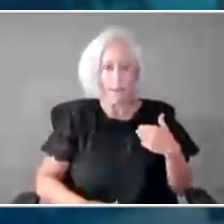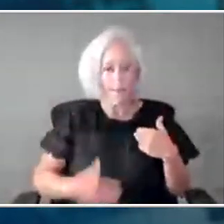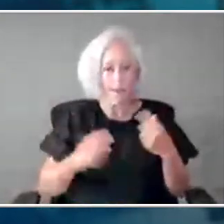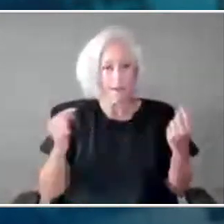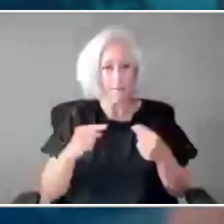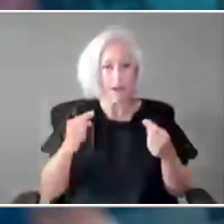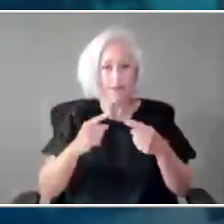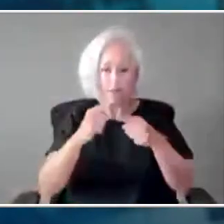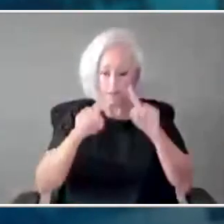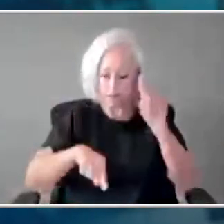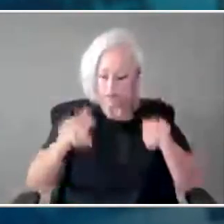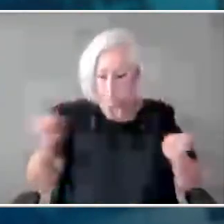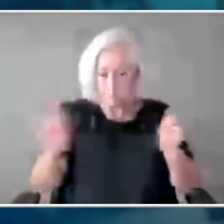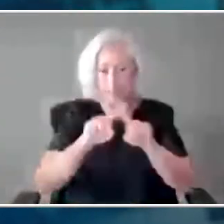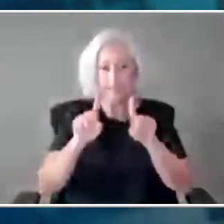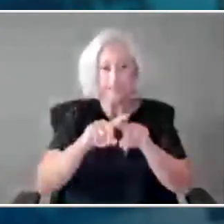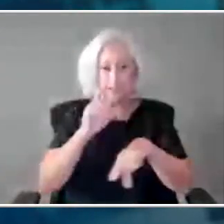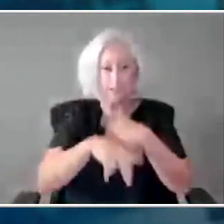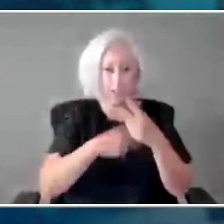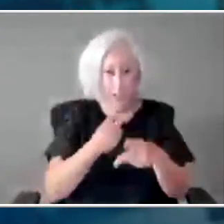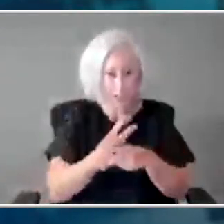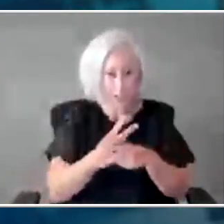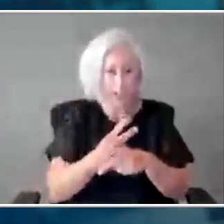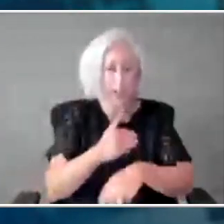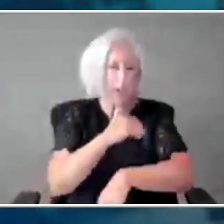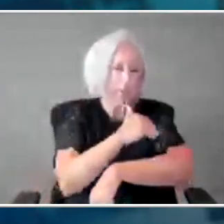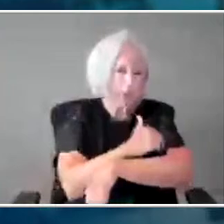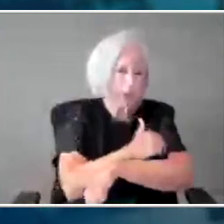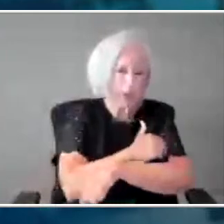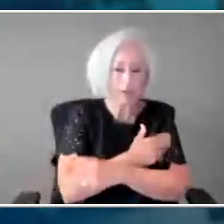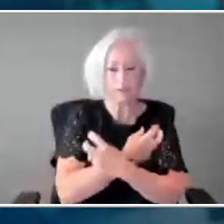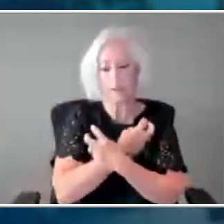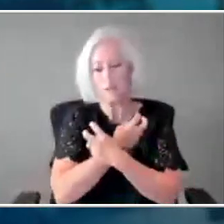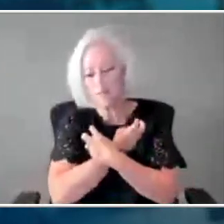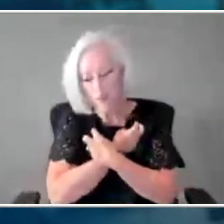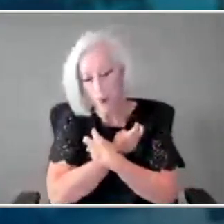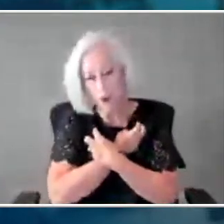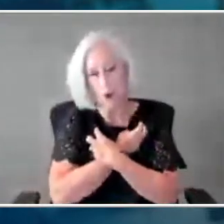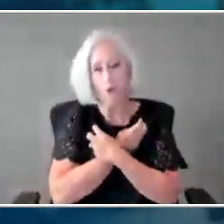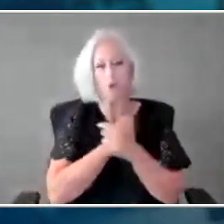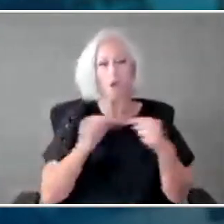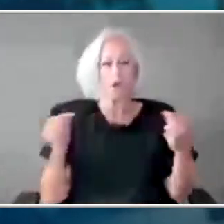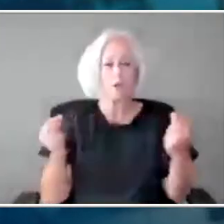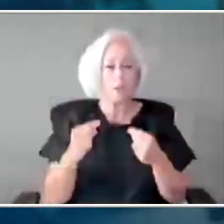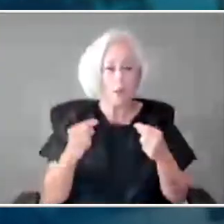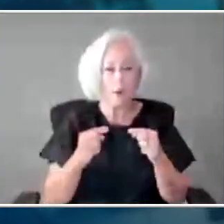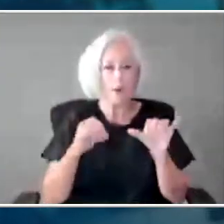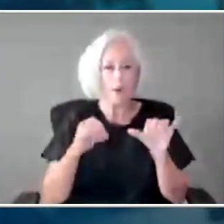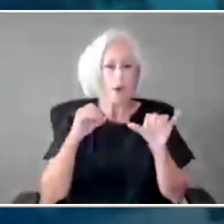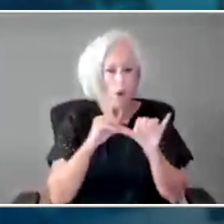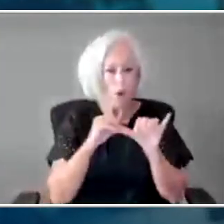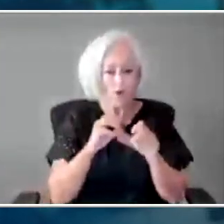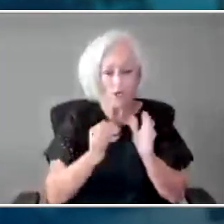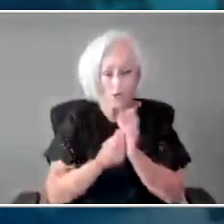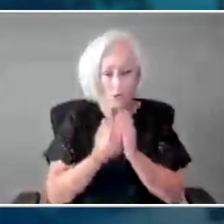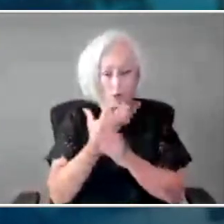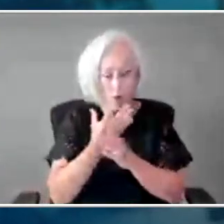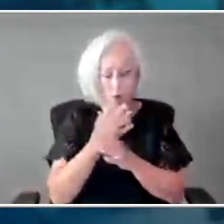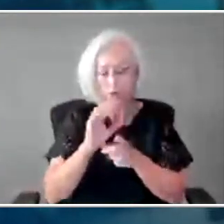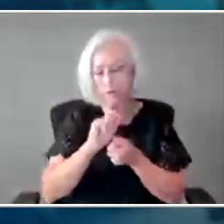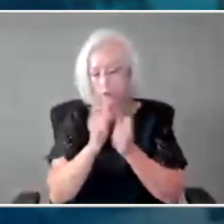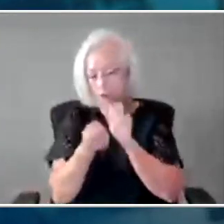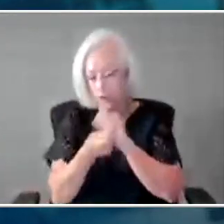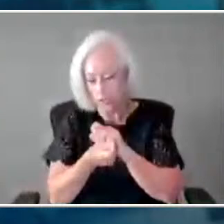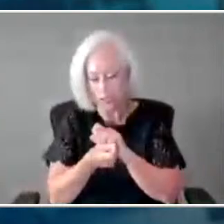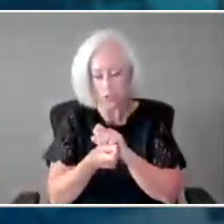in the pelvis, menstrual type cramp pain, the pain of like an ovary growing or changing, you know, whether that's a malignant or benign mass. You know, there are